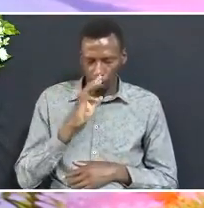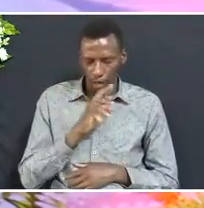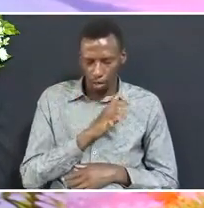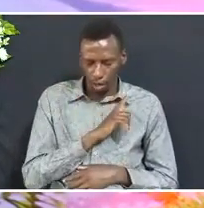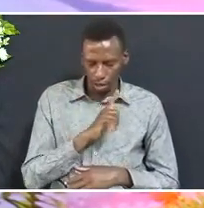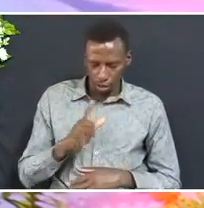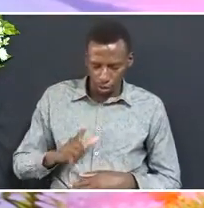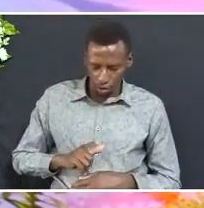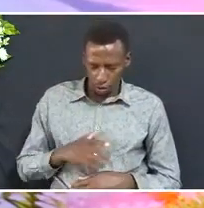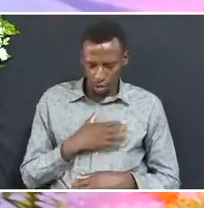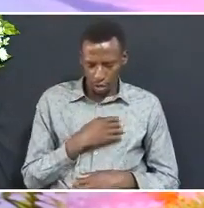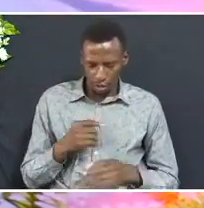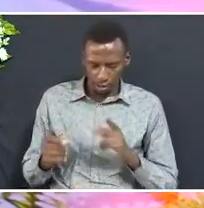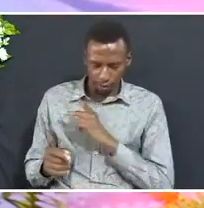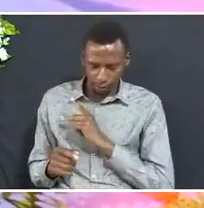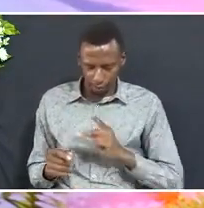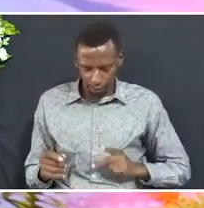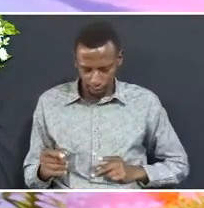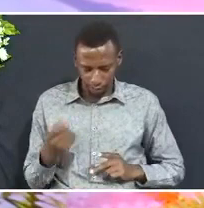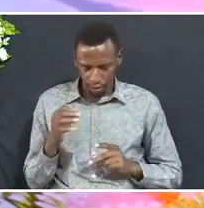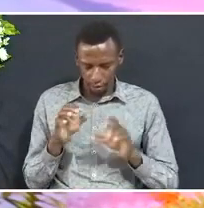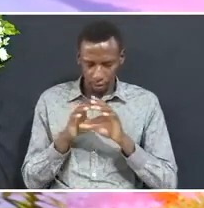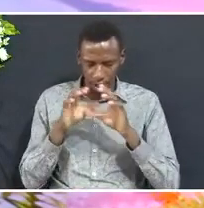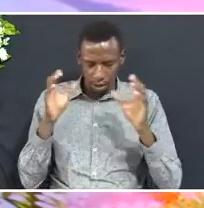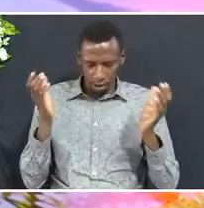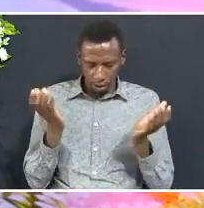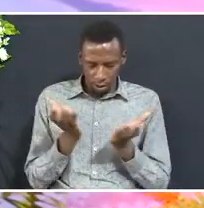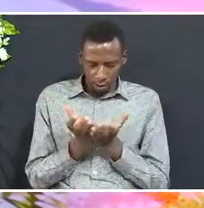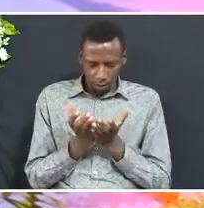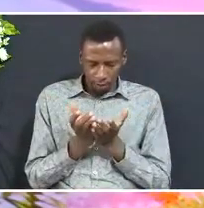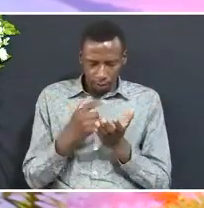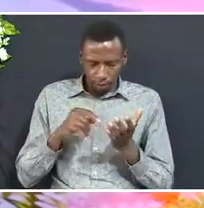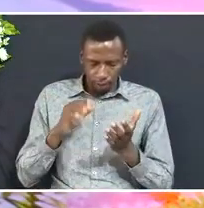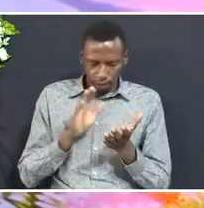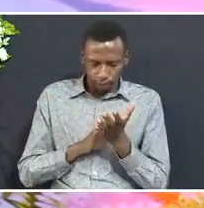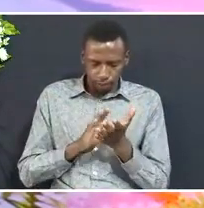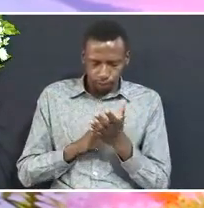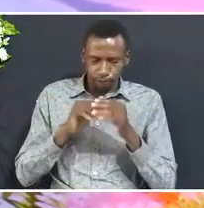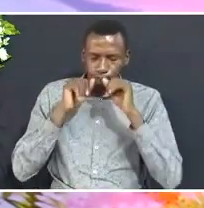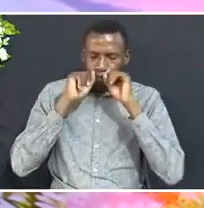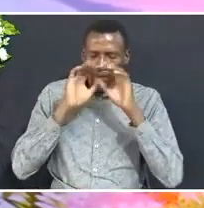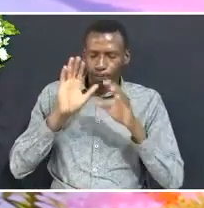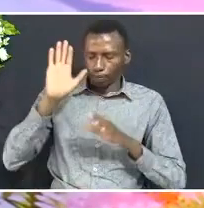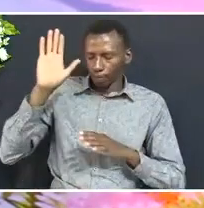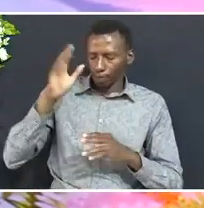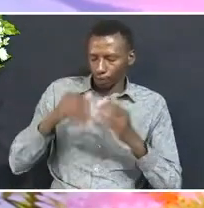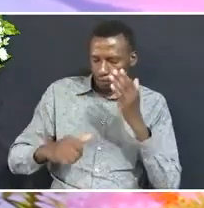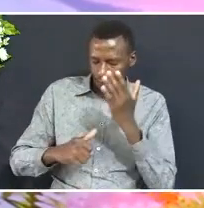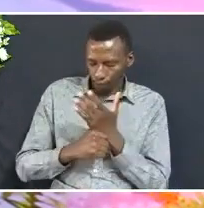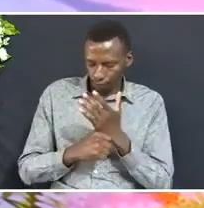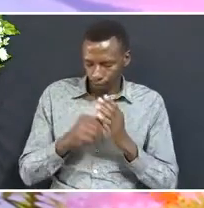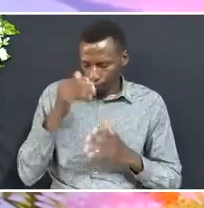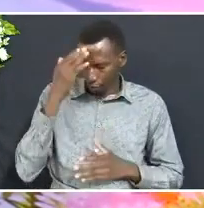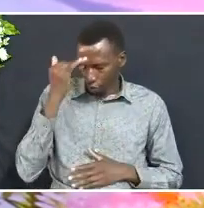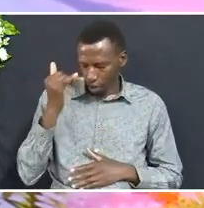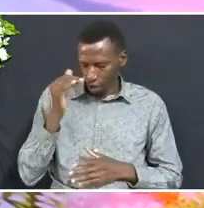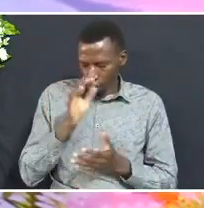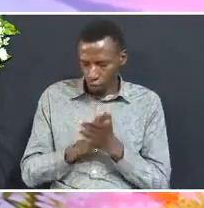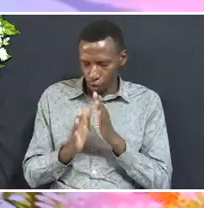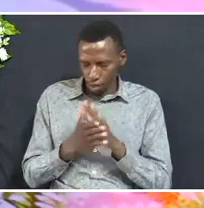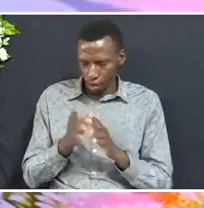the universe. We praise and bless your name, for without you we could not be